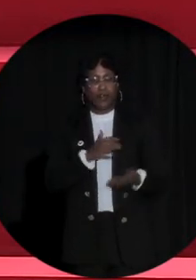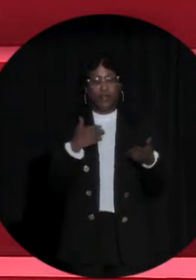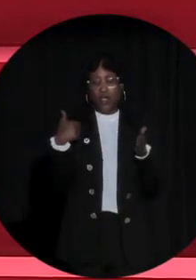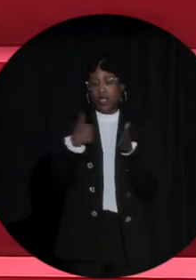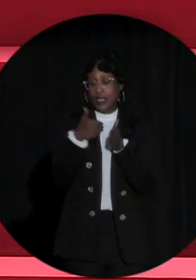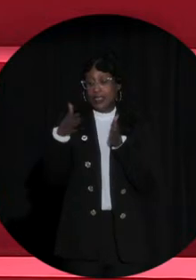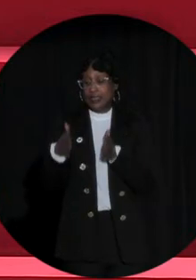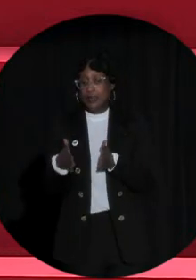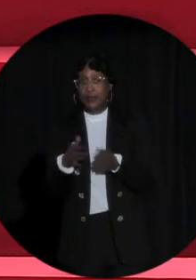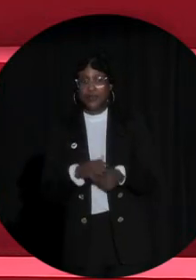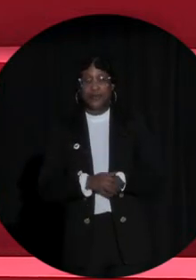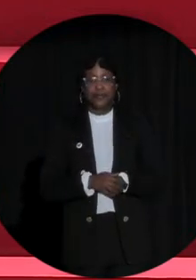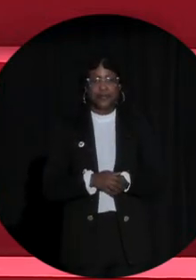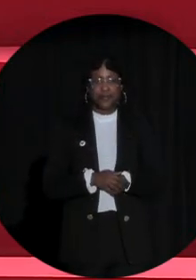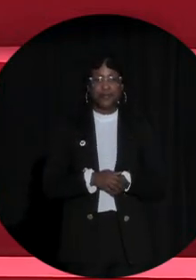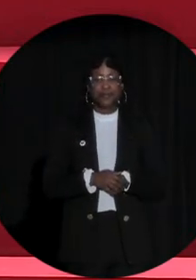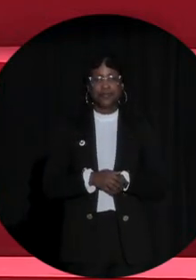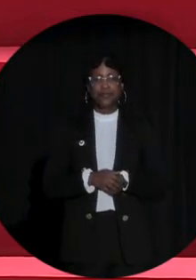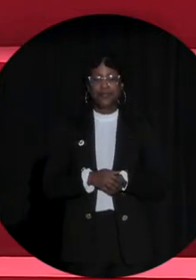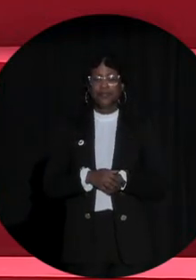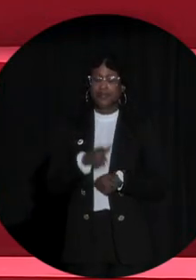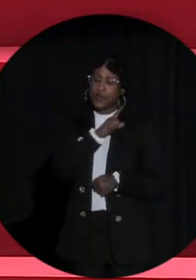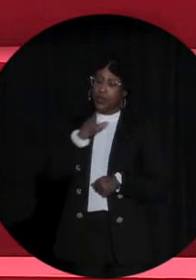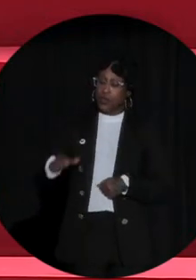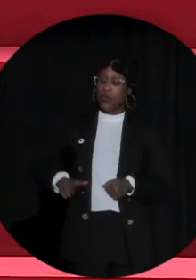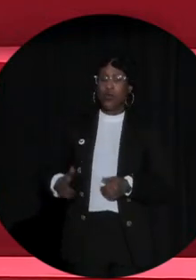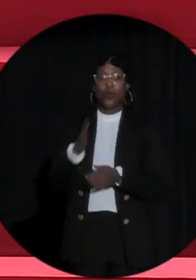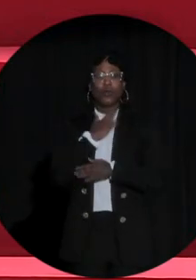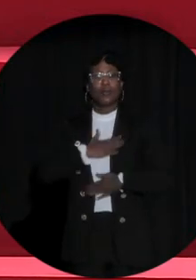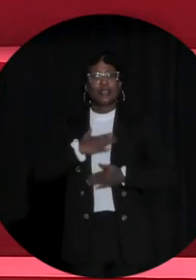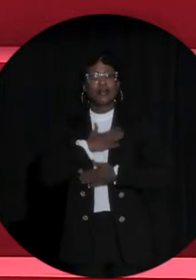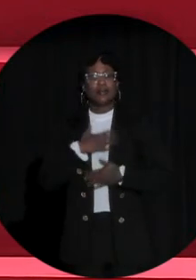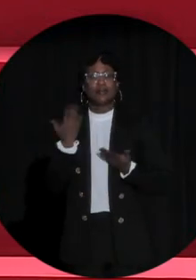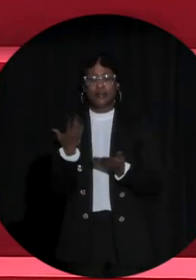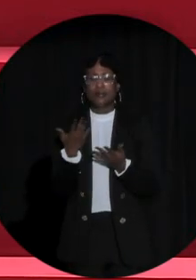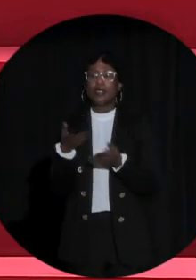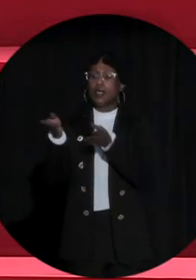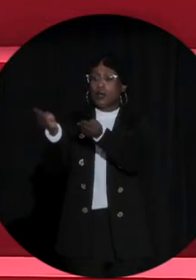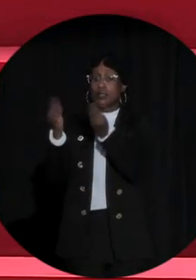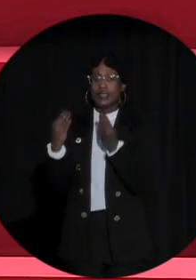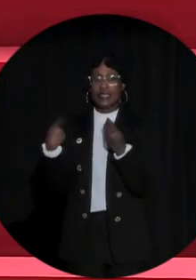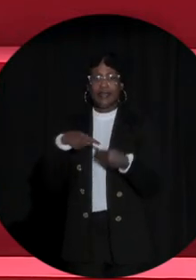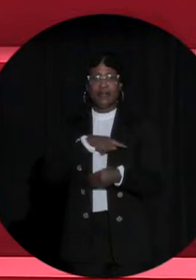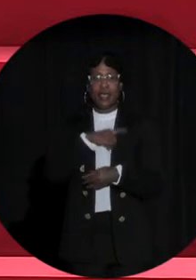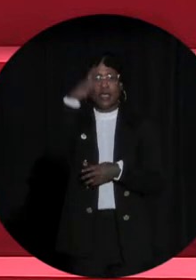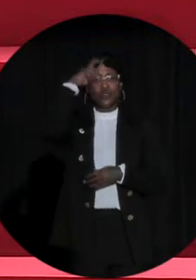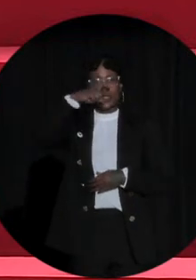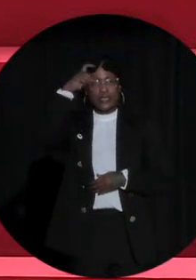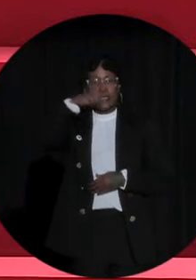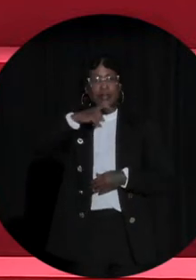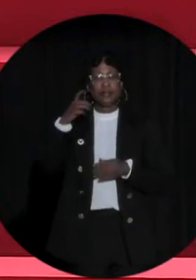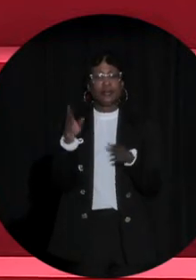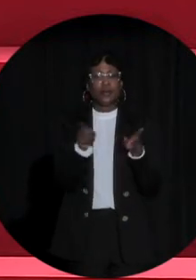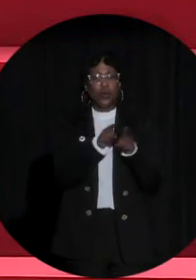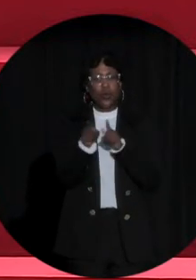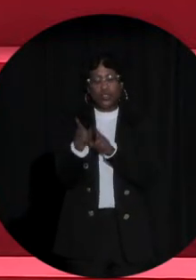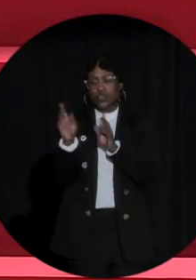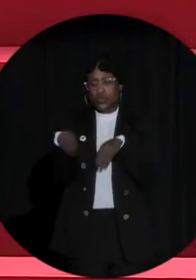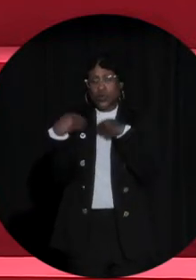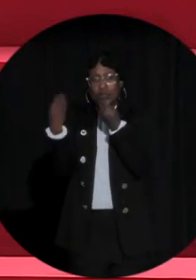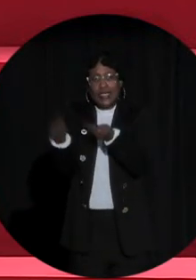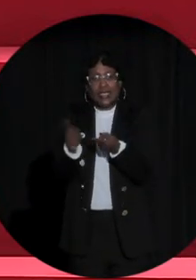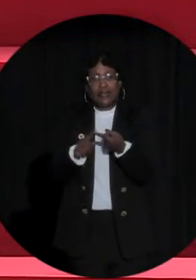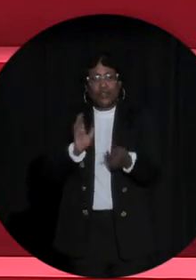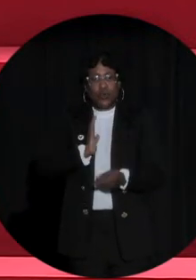Lord, continue to provide wisdom and courage to our county executive, Angela Also Brooks, as